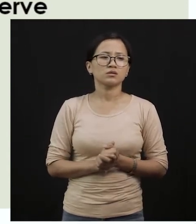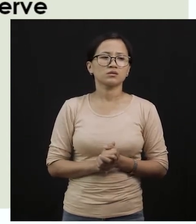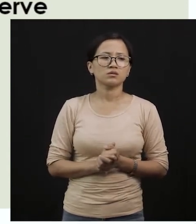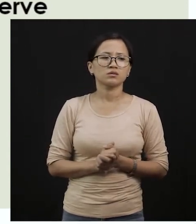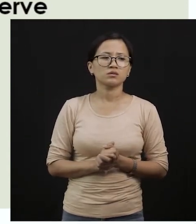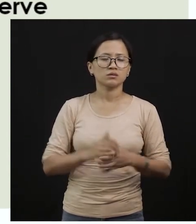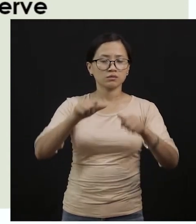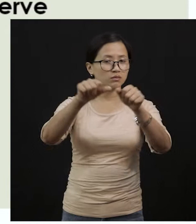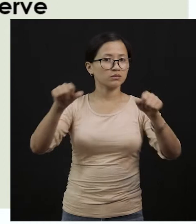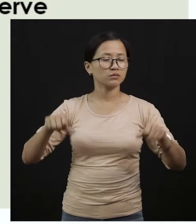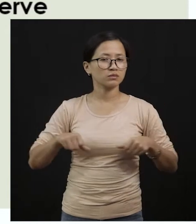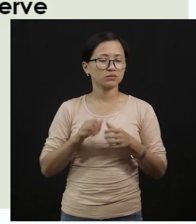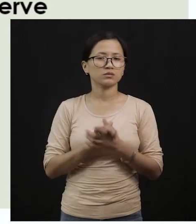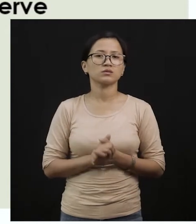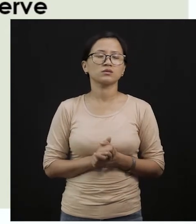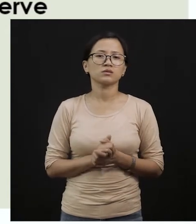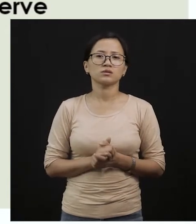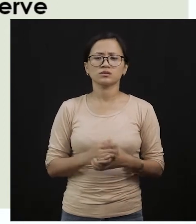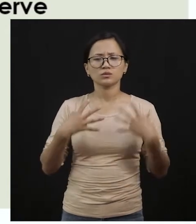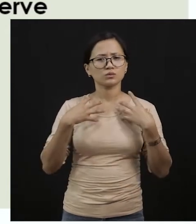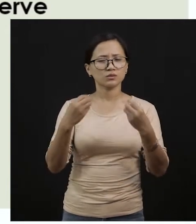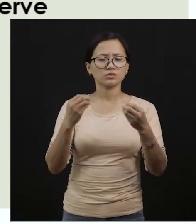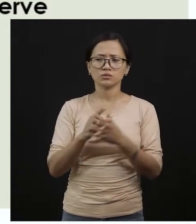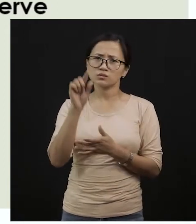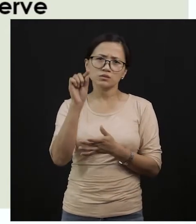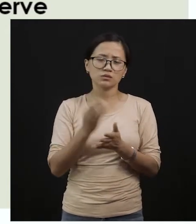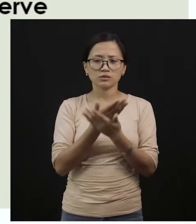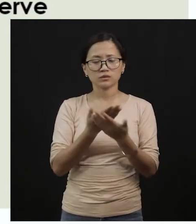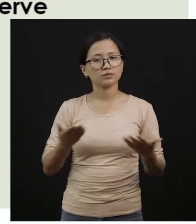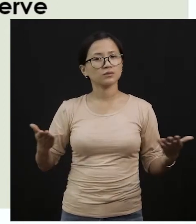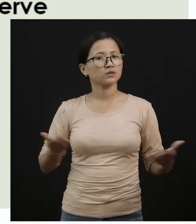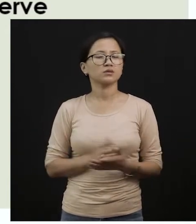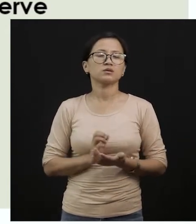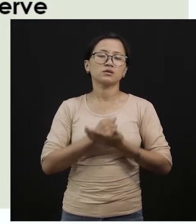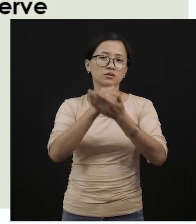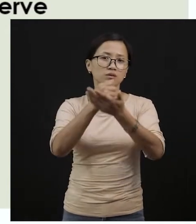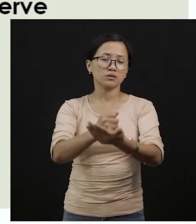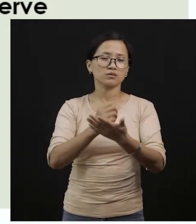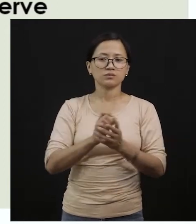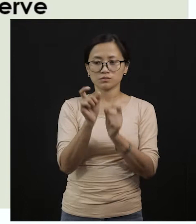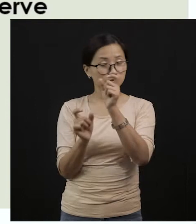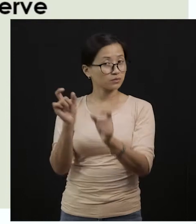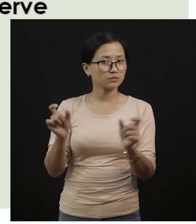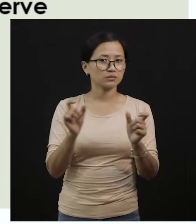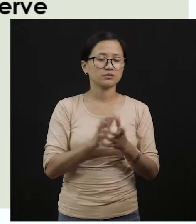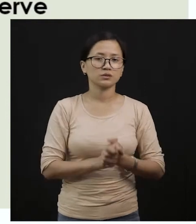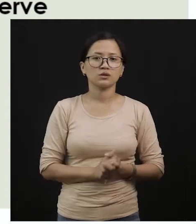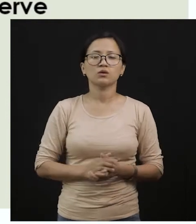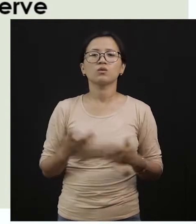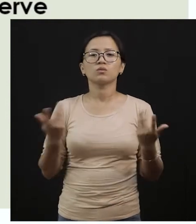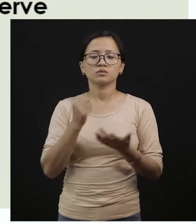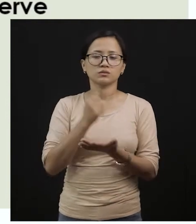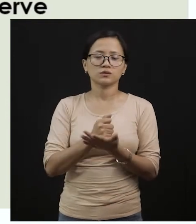the slums. That's why she wanted to do something to help them. Okay, so what she